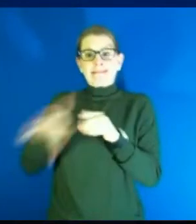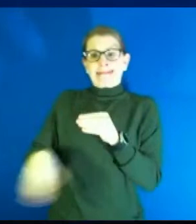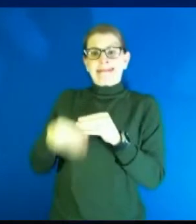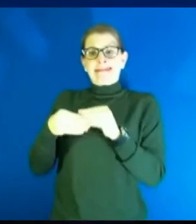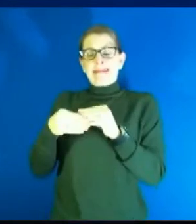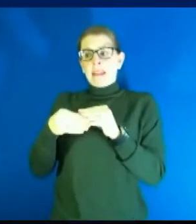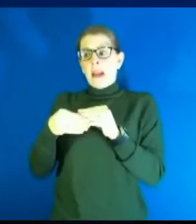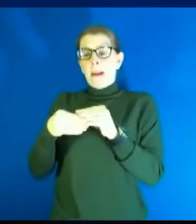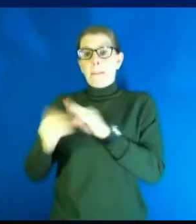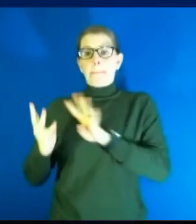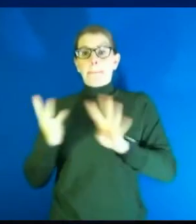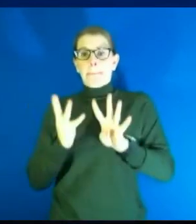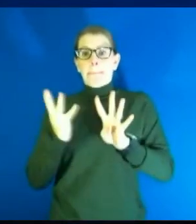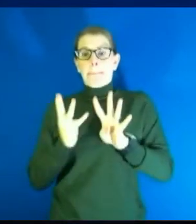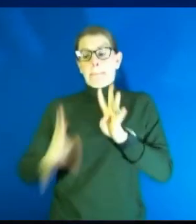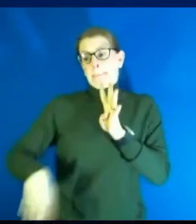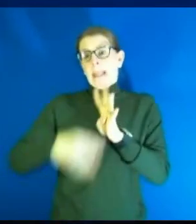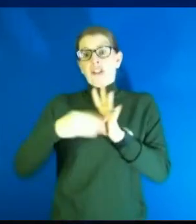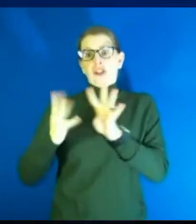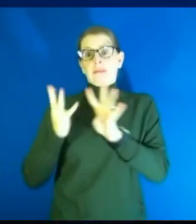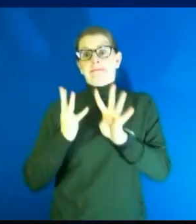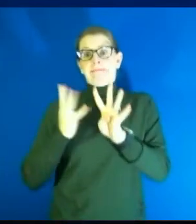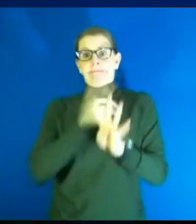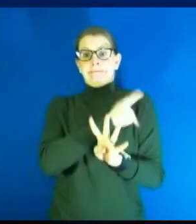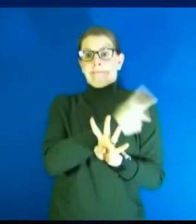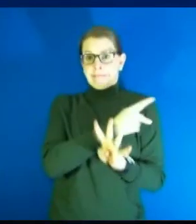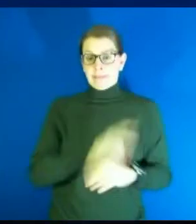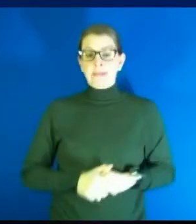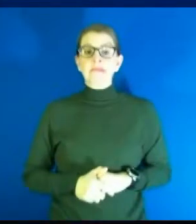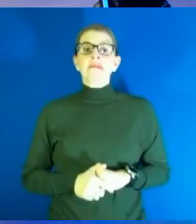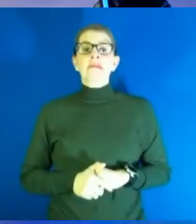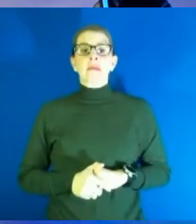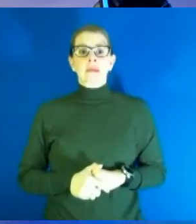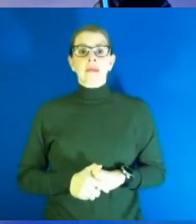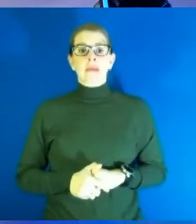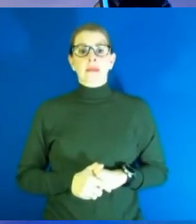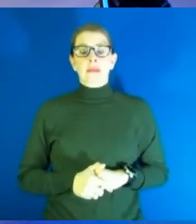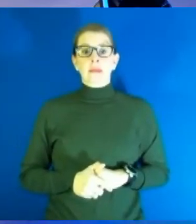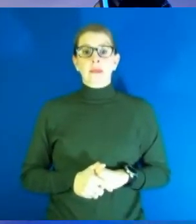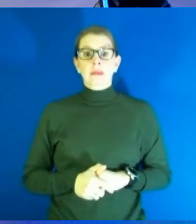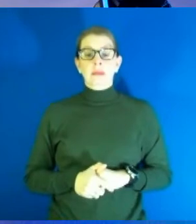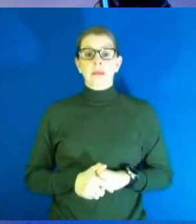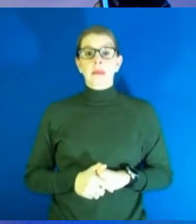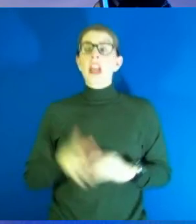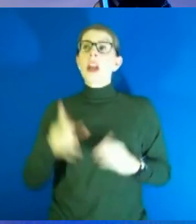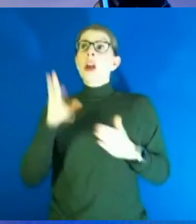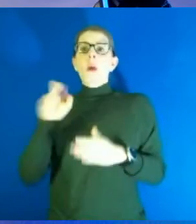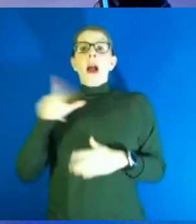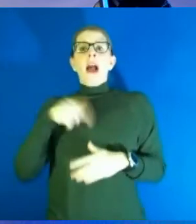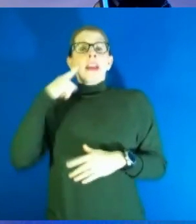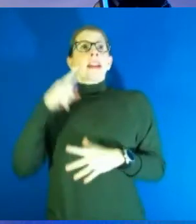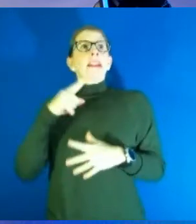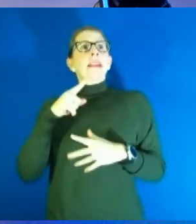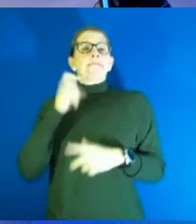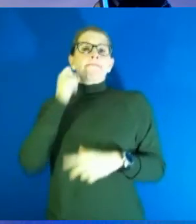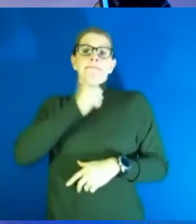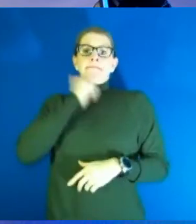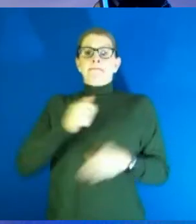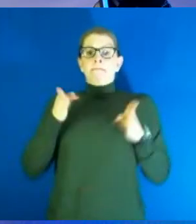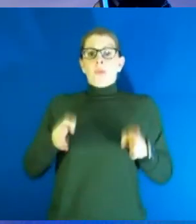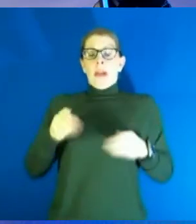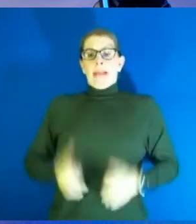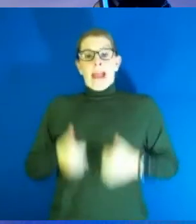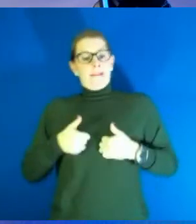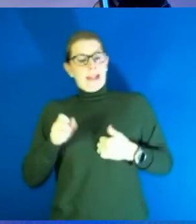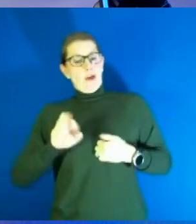patients on top of the usual patient load that we're already dealing with, strokes and heart attacks. Well, and I think the average person, when they think of life down in the ER, we see